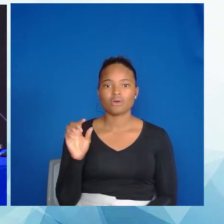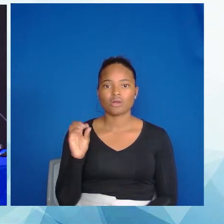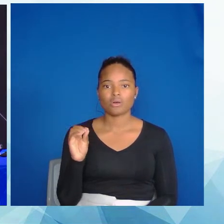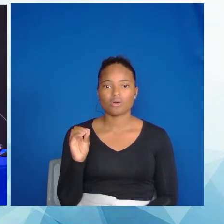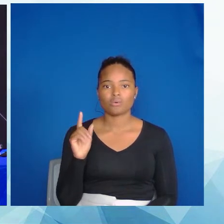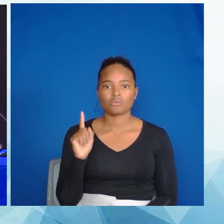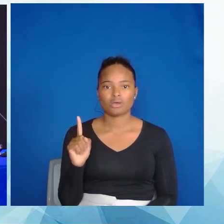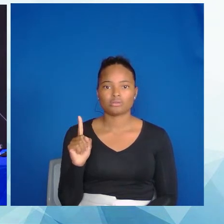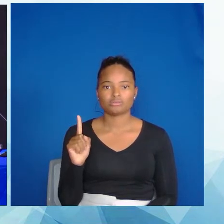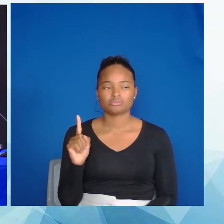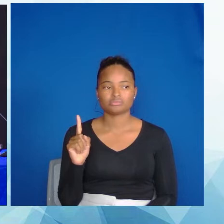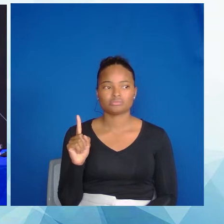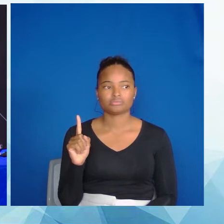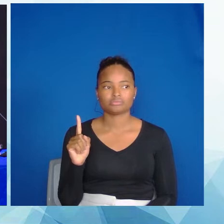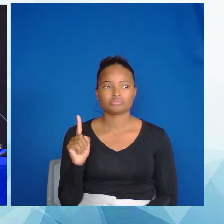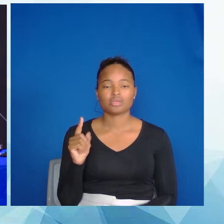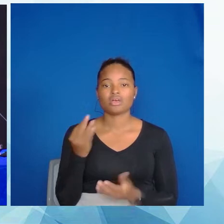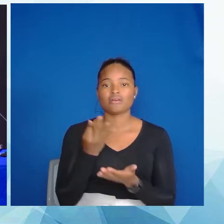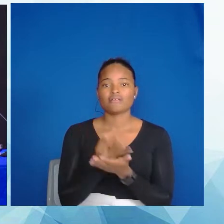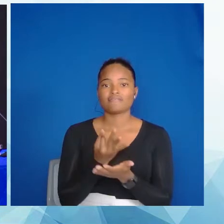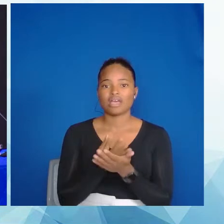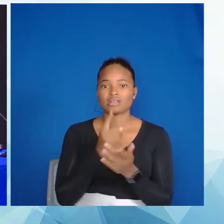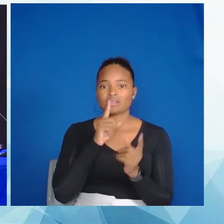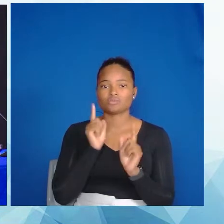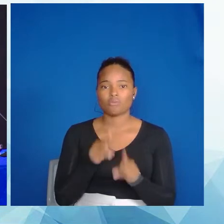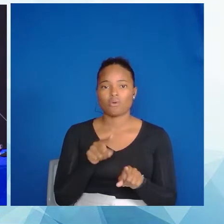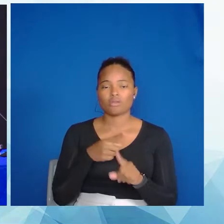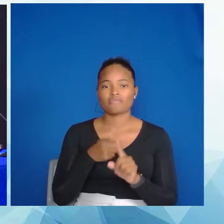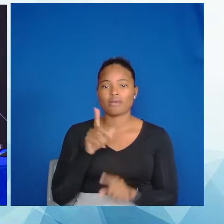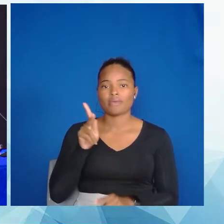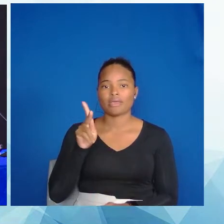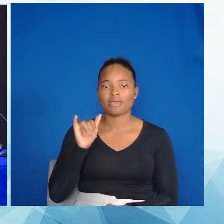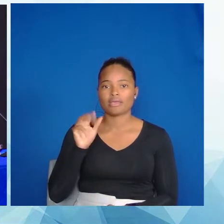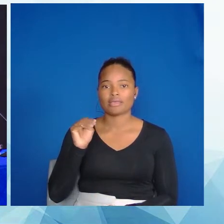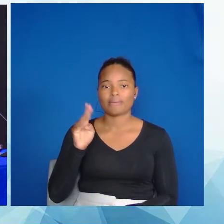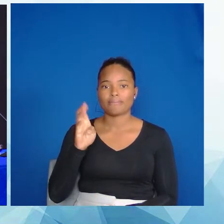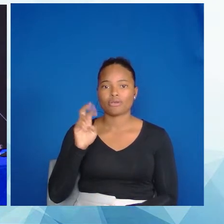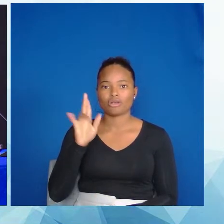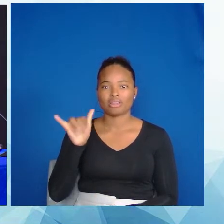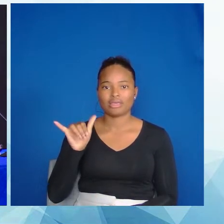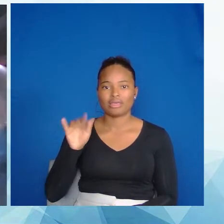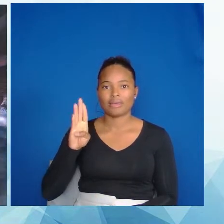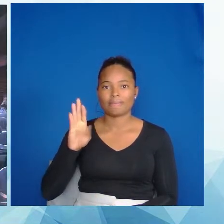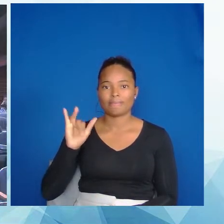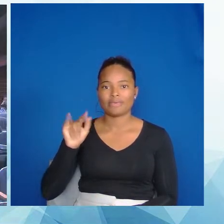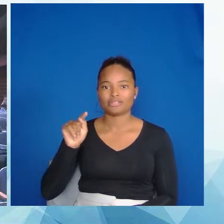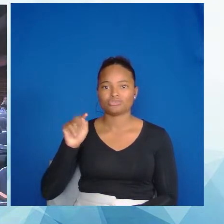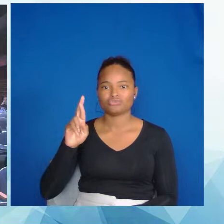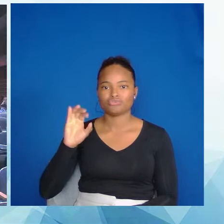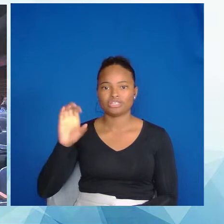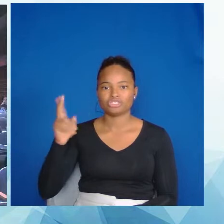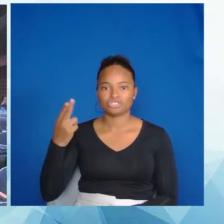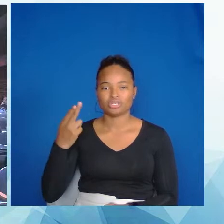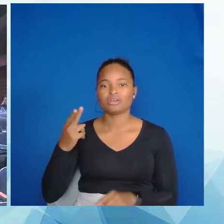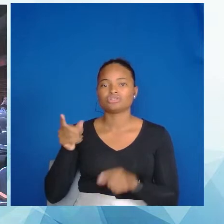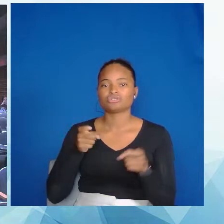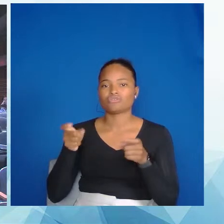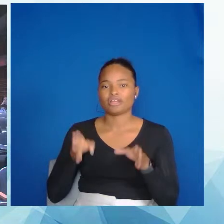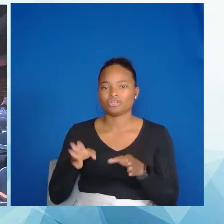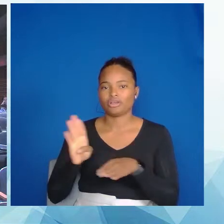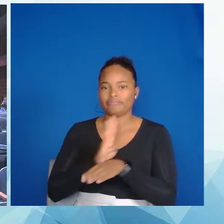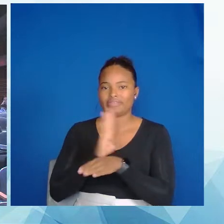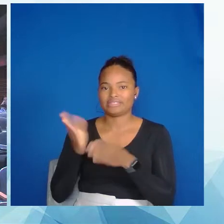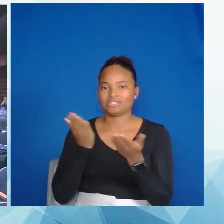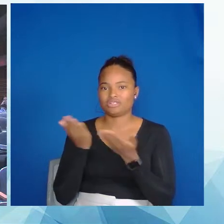4.01, information item, finance report. Kimberly Bittridge, Director of Business Services.